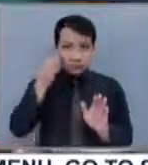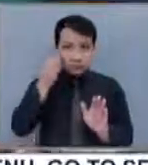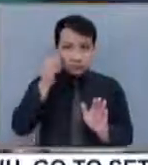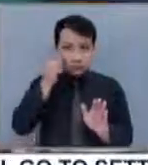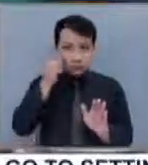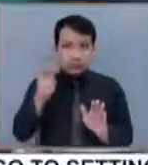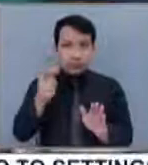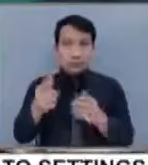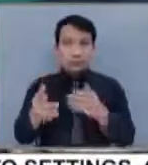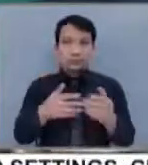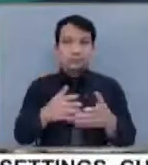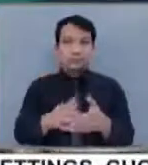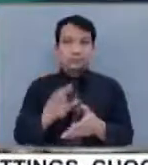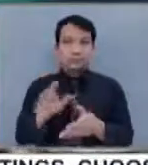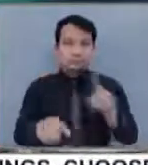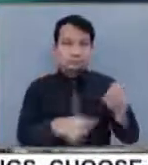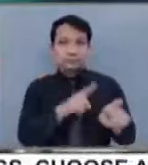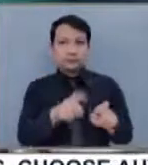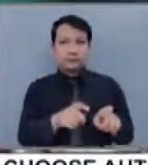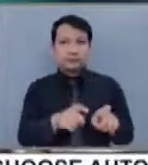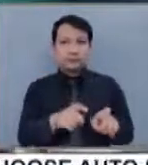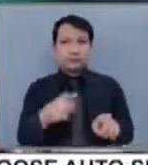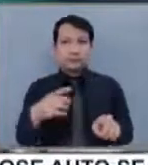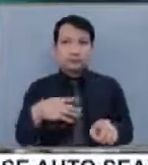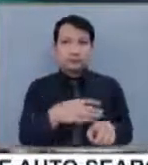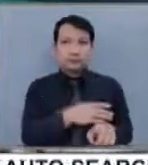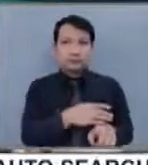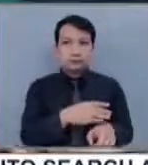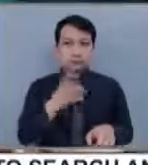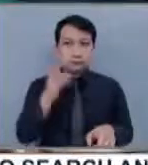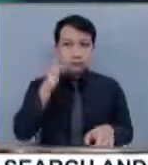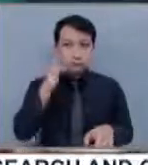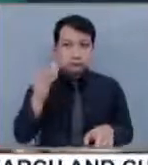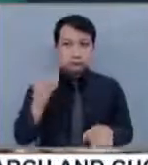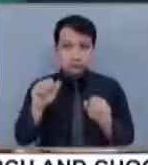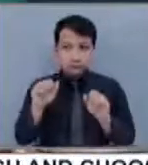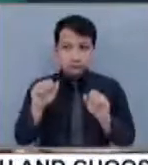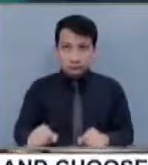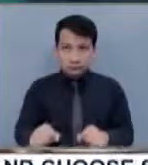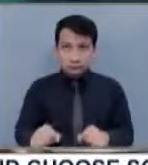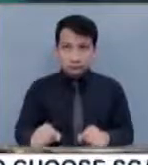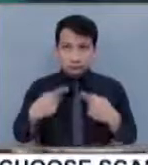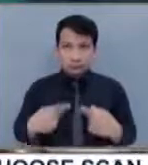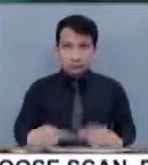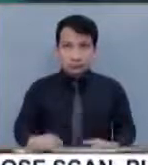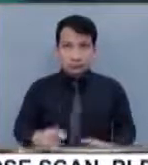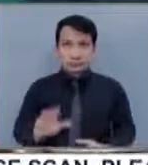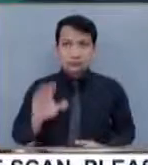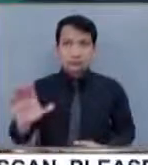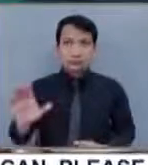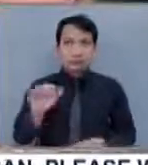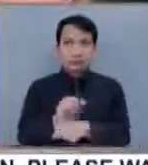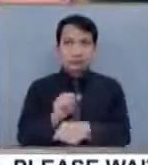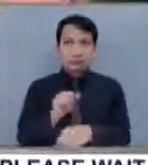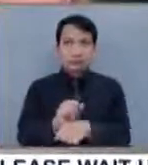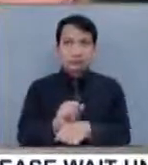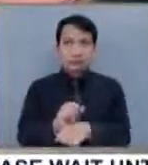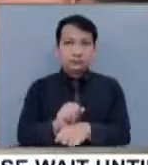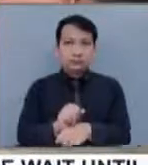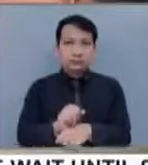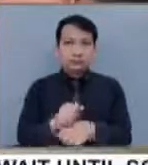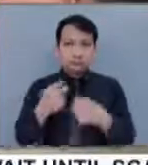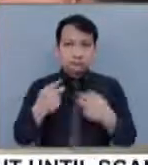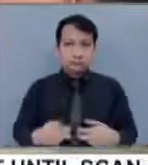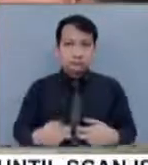pa kinwestiyon ni Congressman Rodante Marculeta kung kaya pa ba nito physically ang kanyang trabaho matapos sumailalim sa